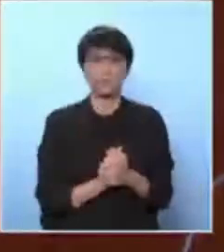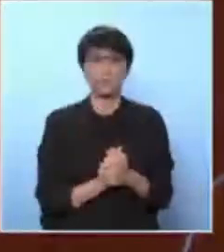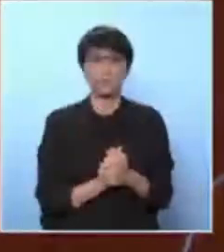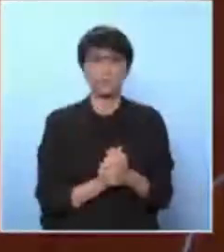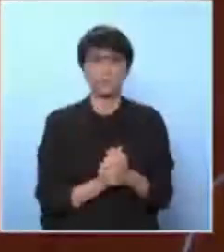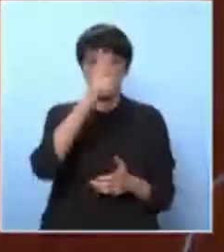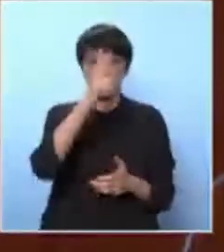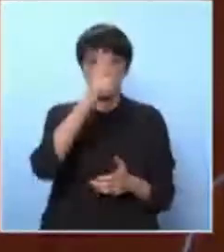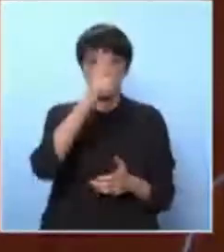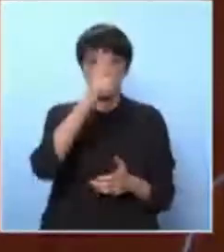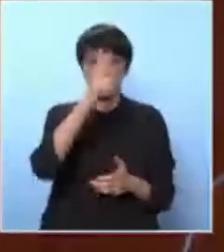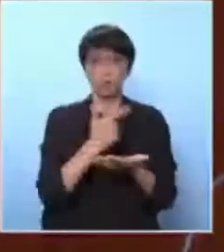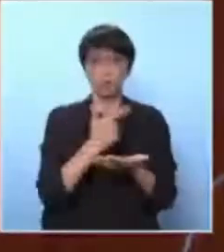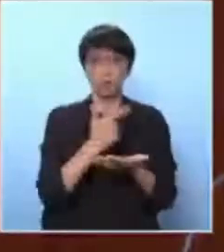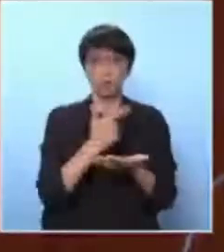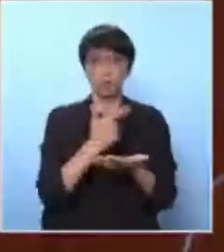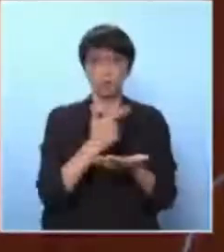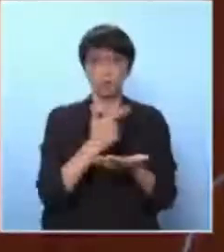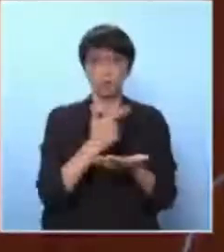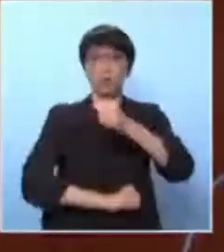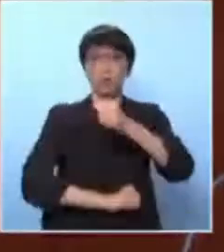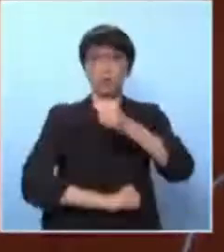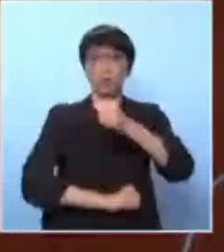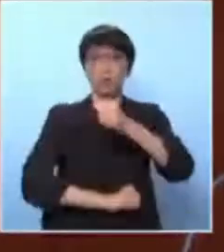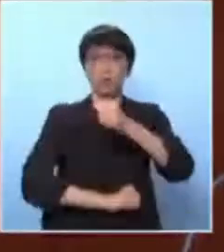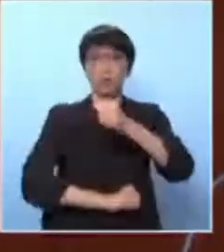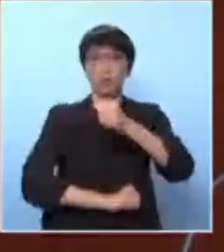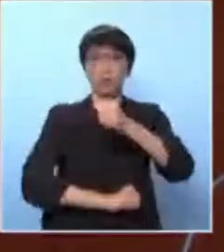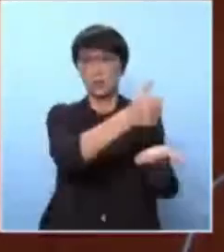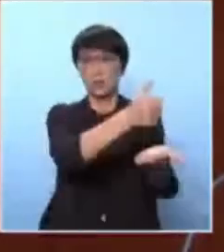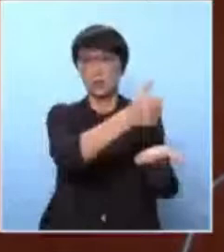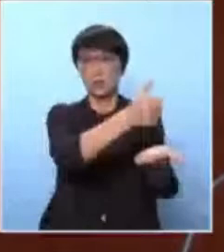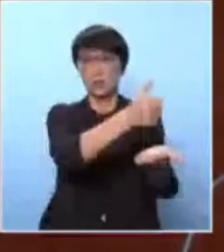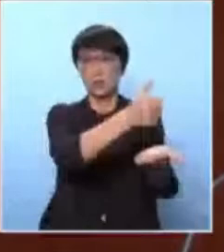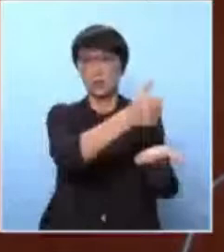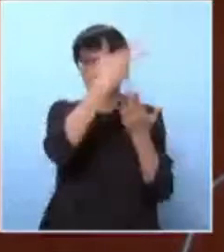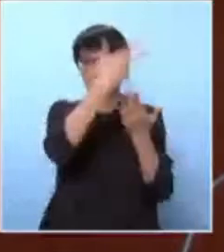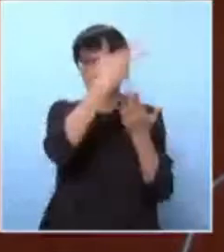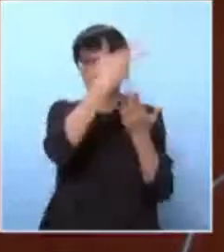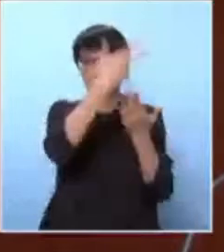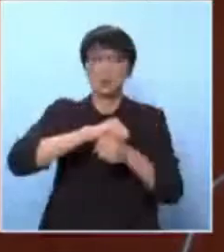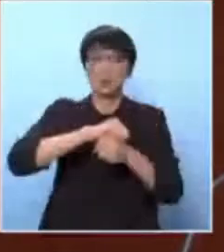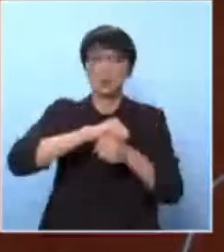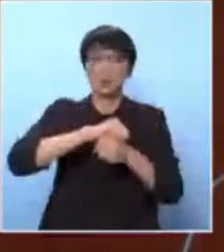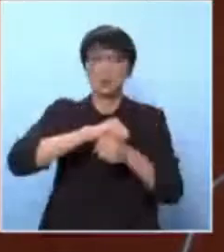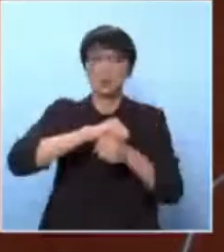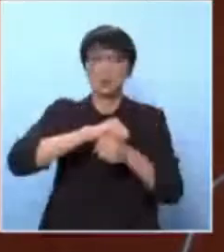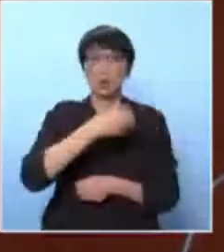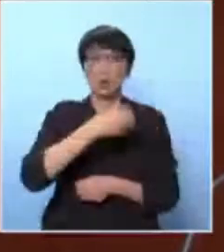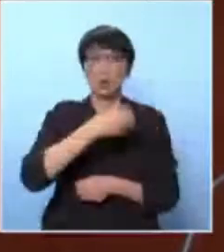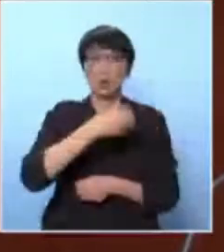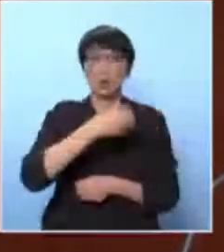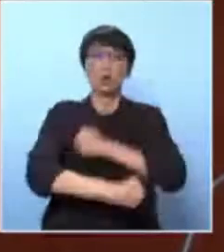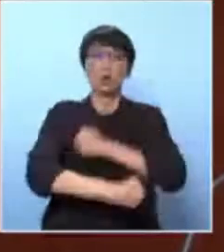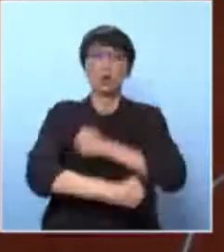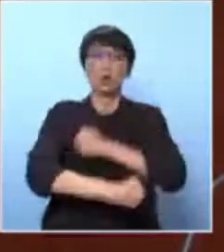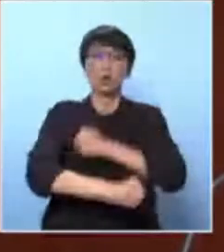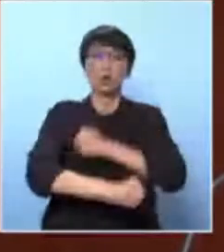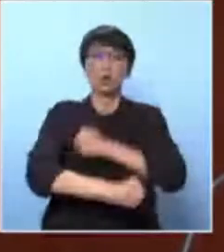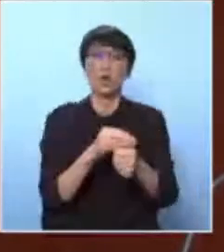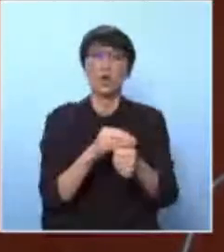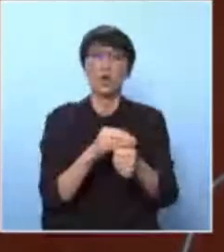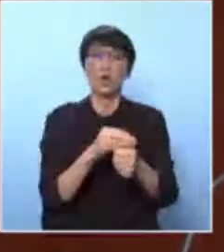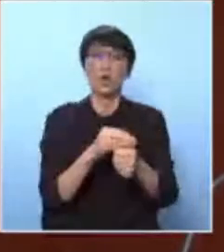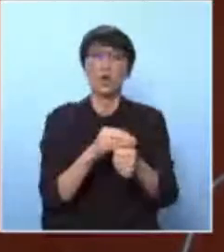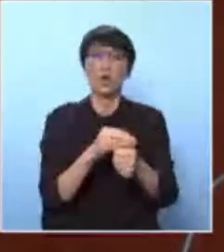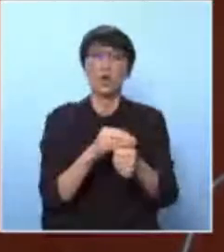on employment. We will strengthen the training, support, and protection for local workers, expand the potential